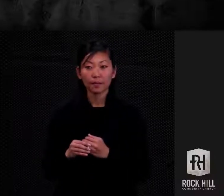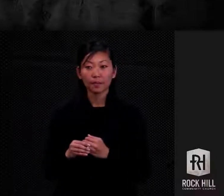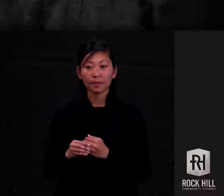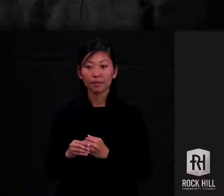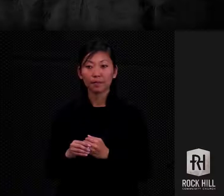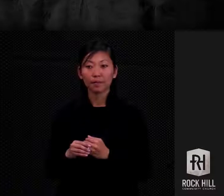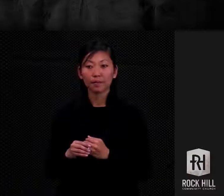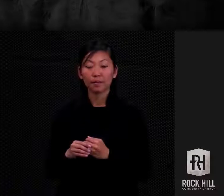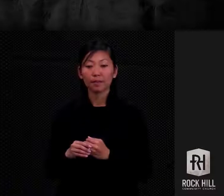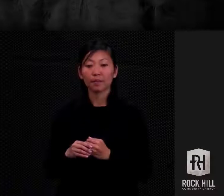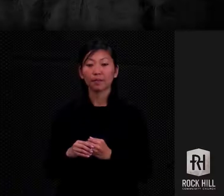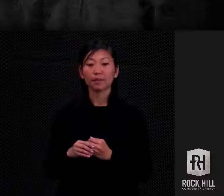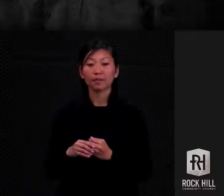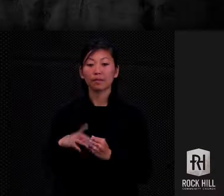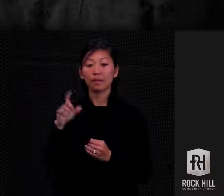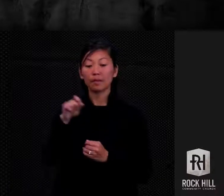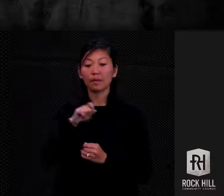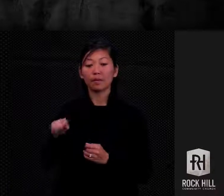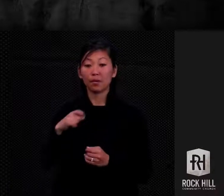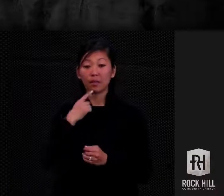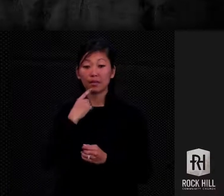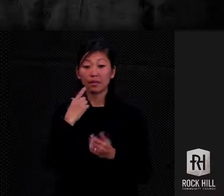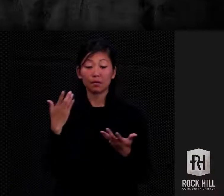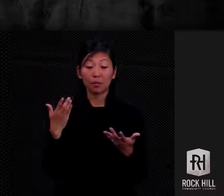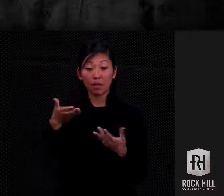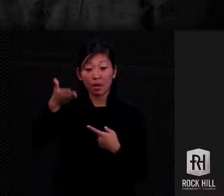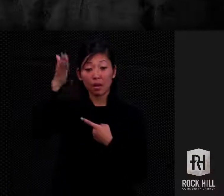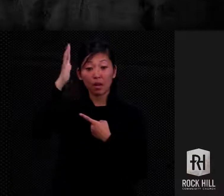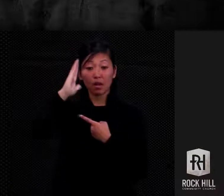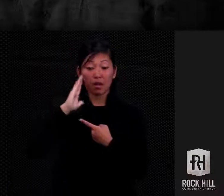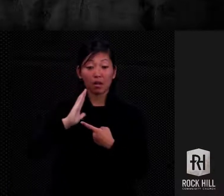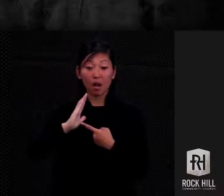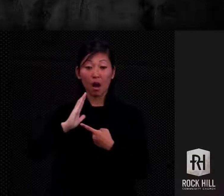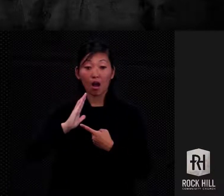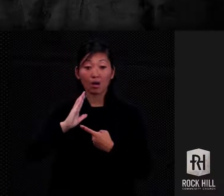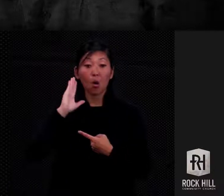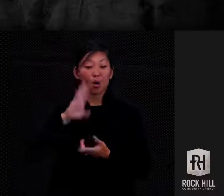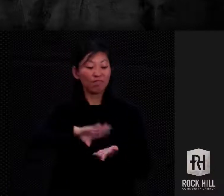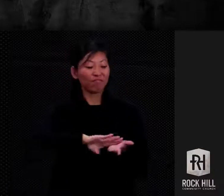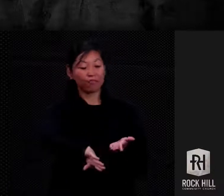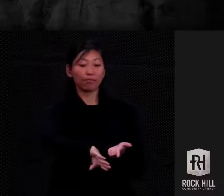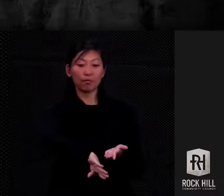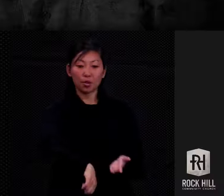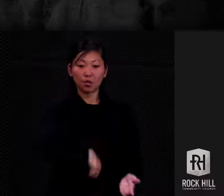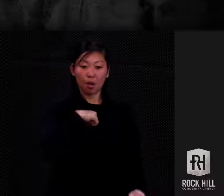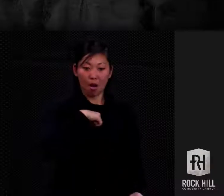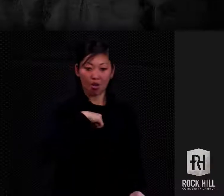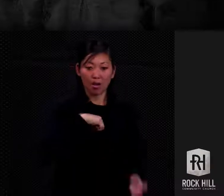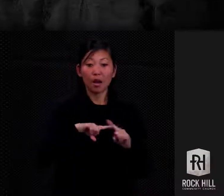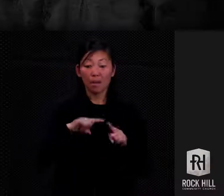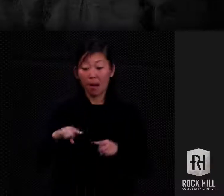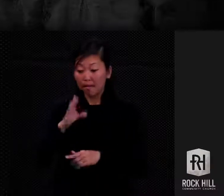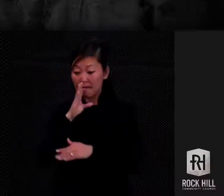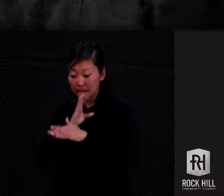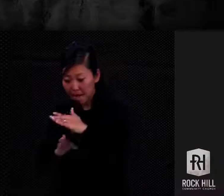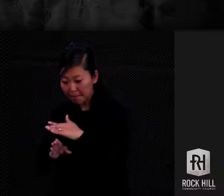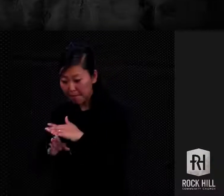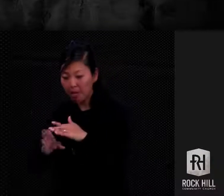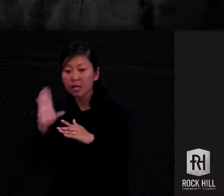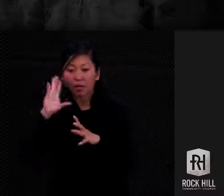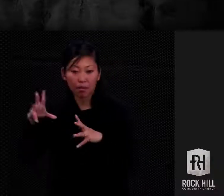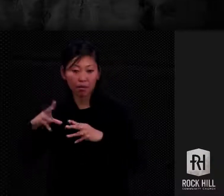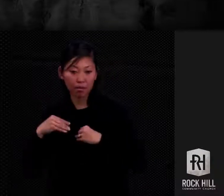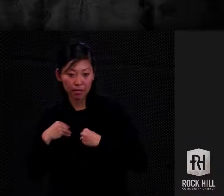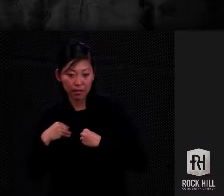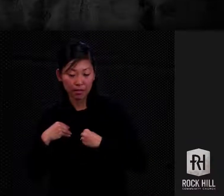Therefore, it says, God opposes the proud, but gives grace to the humble. Submit yourselves, therefore, to God. Resist the devil,